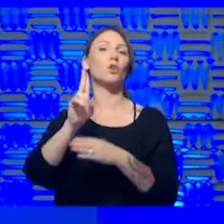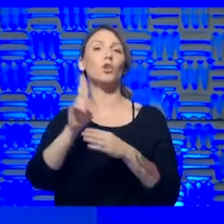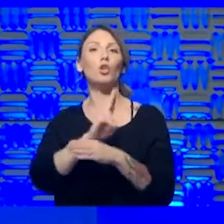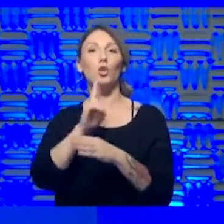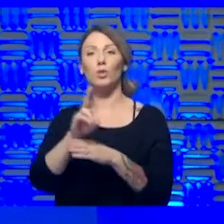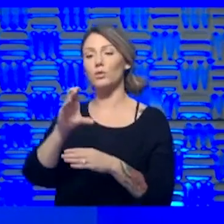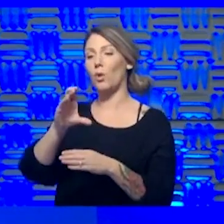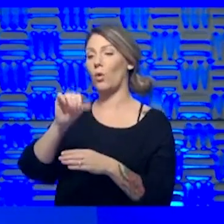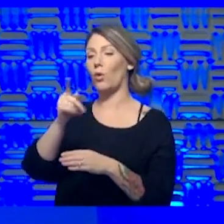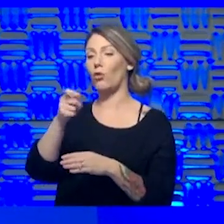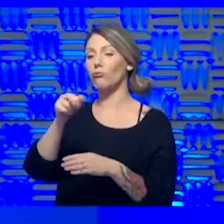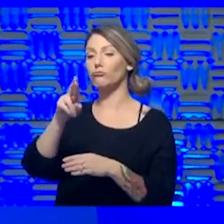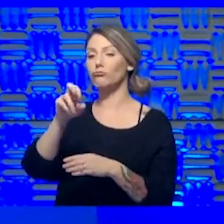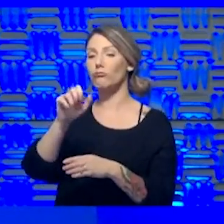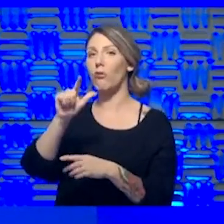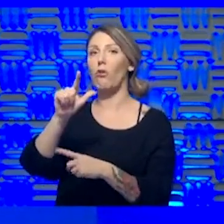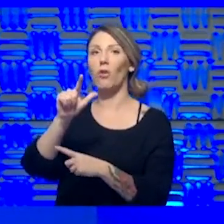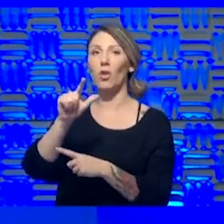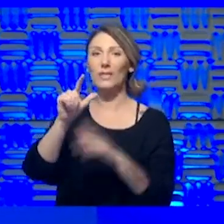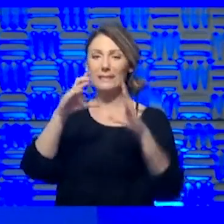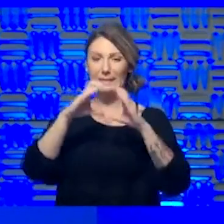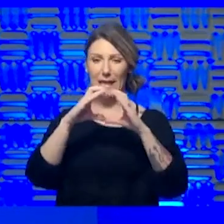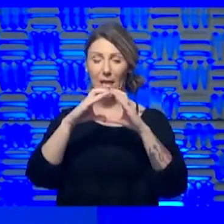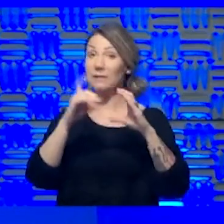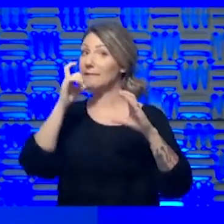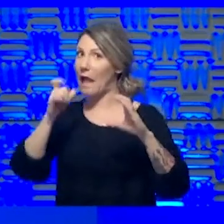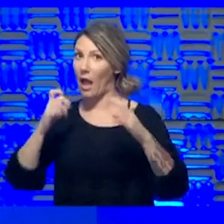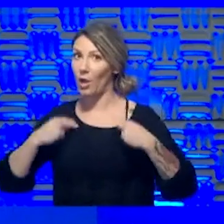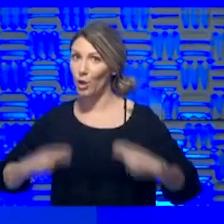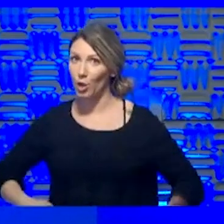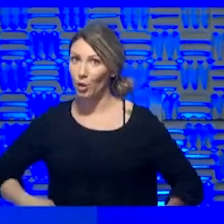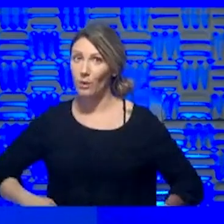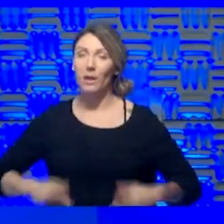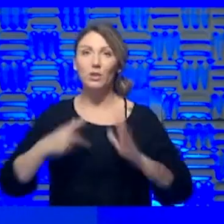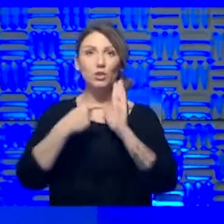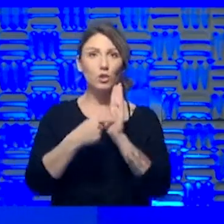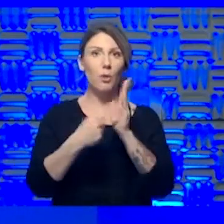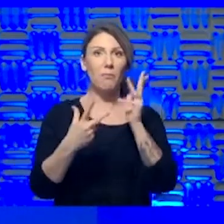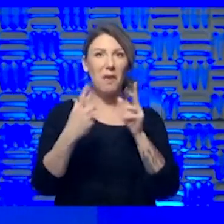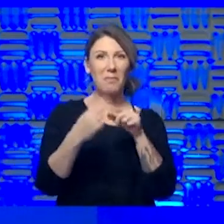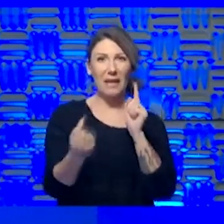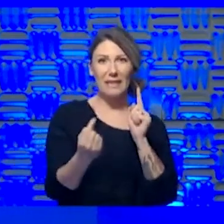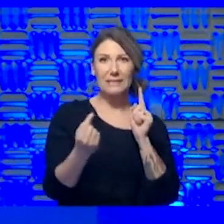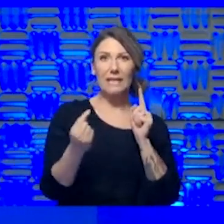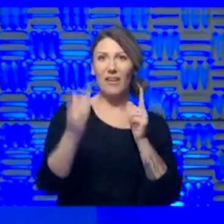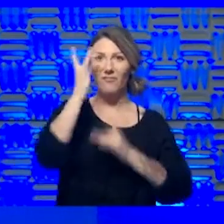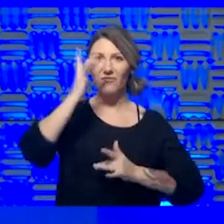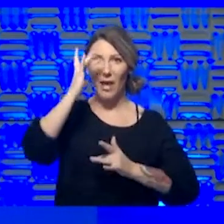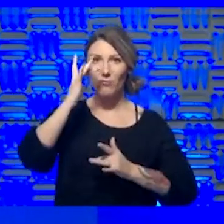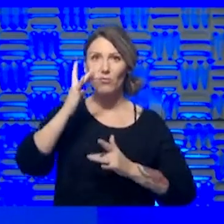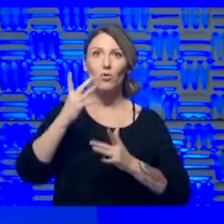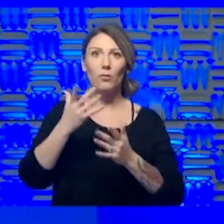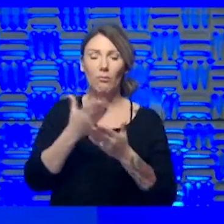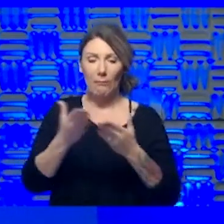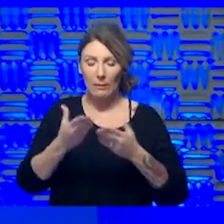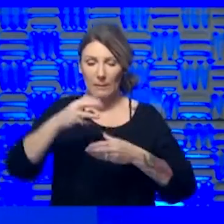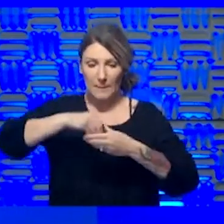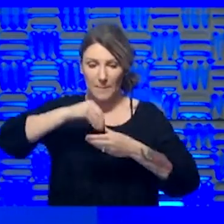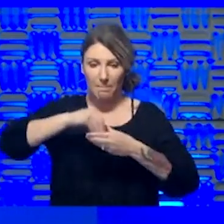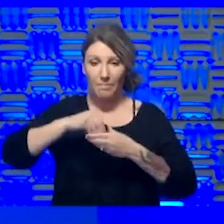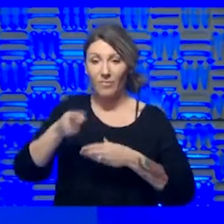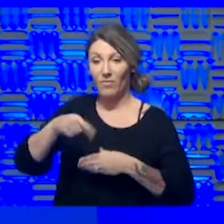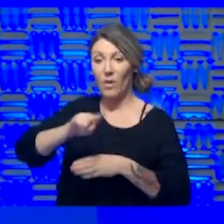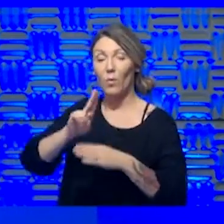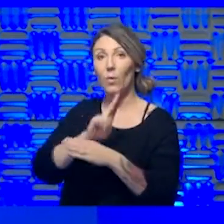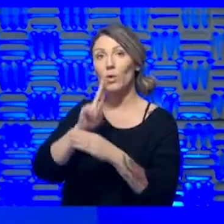so not a human, and it showed maybe there was some antiviral properties. It should be noted, if I remember correctly, they were using